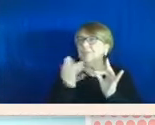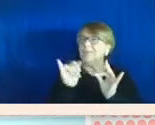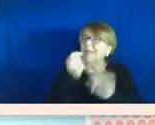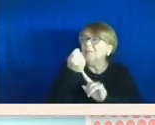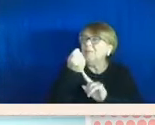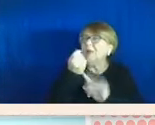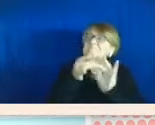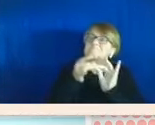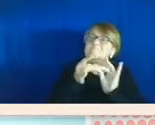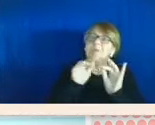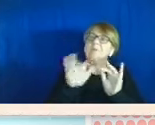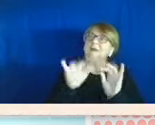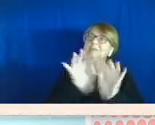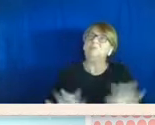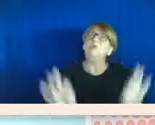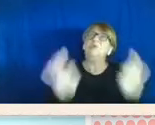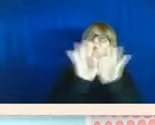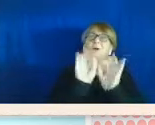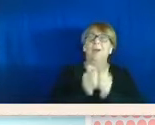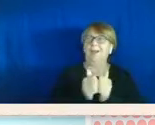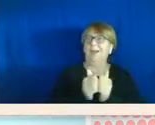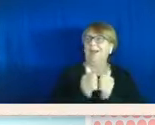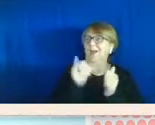and how that gets coordinated?